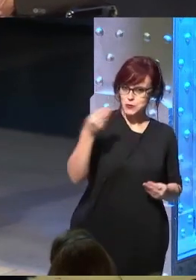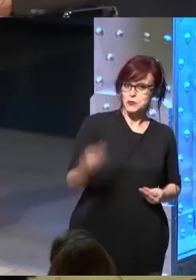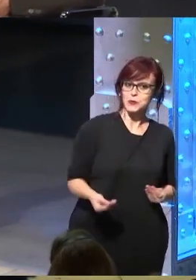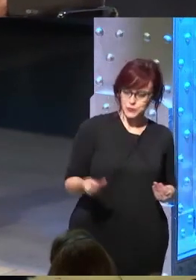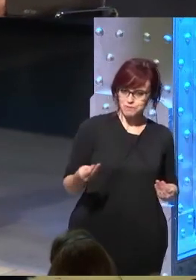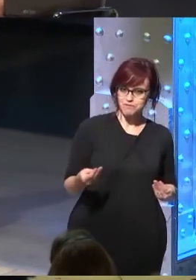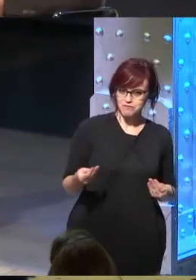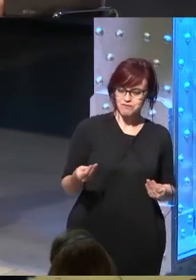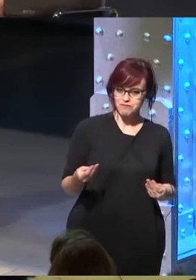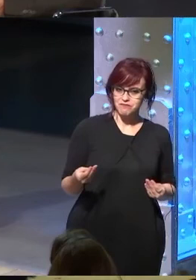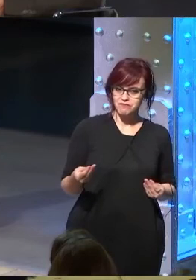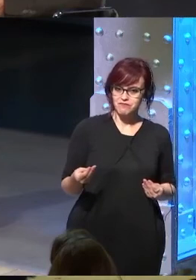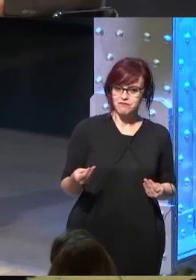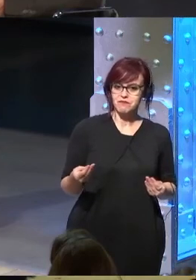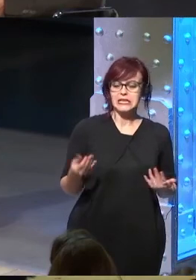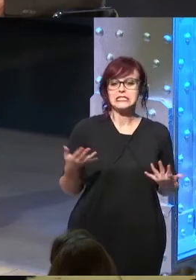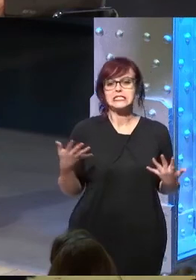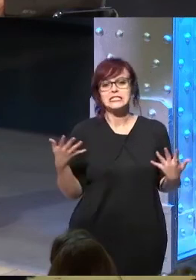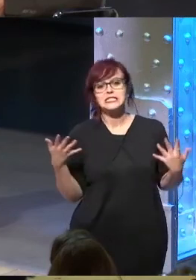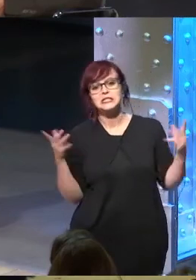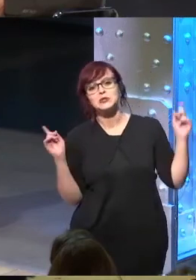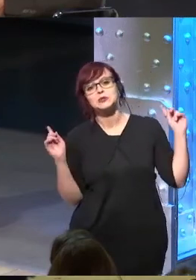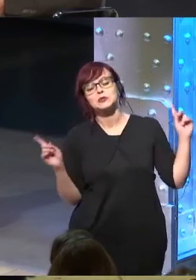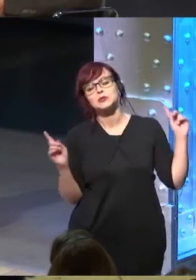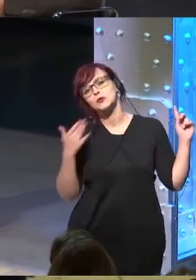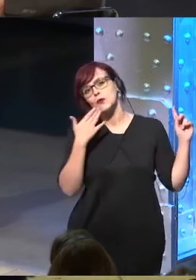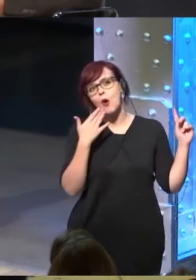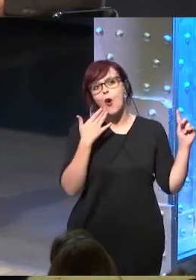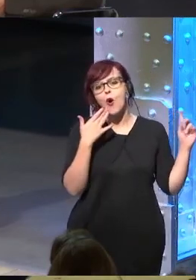it is not correlating with